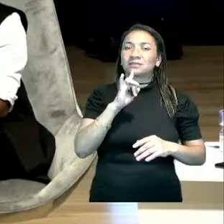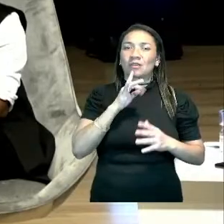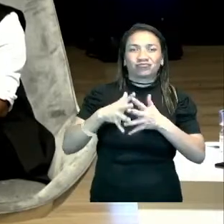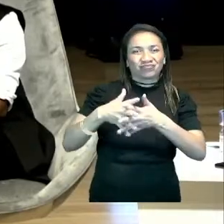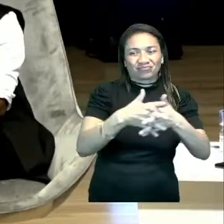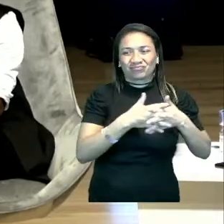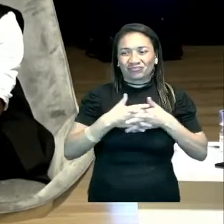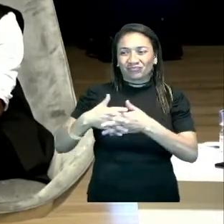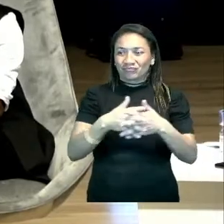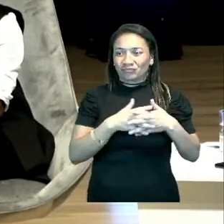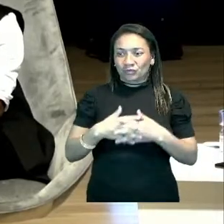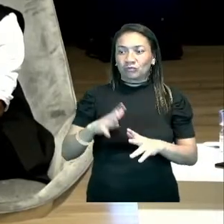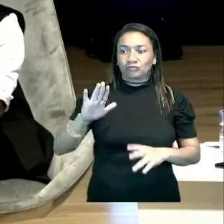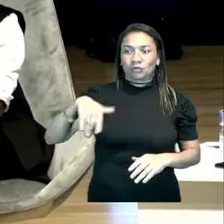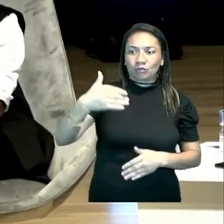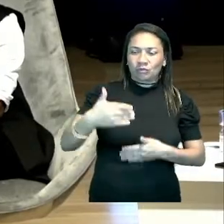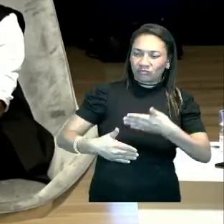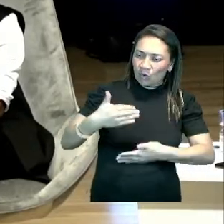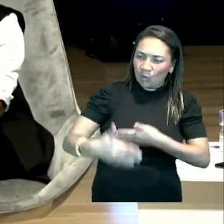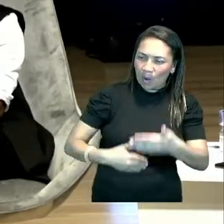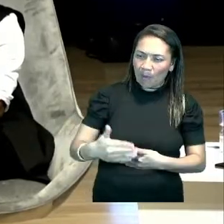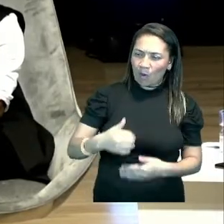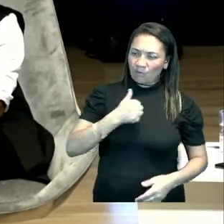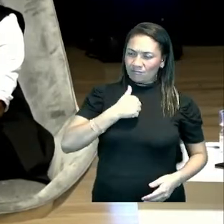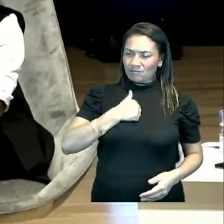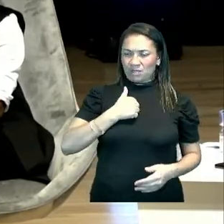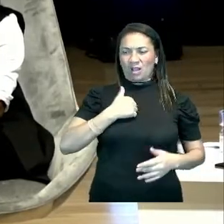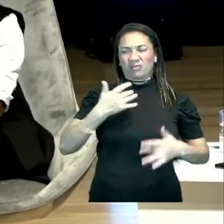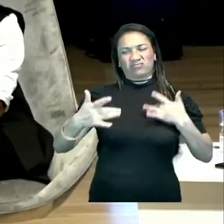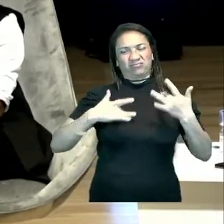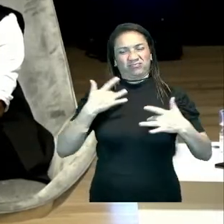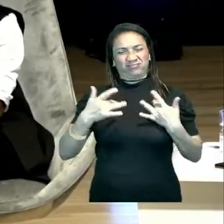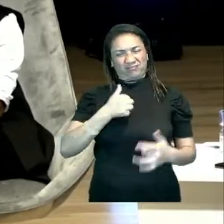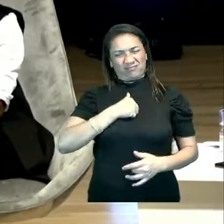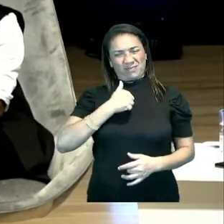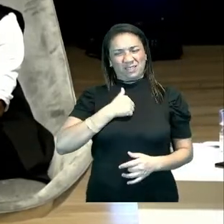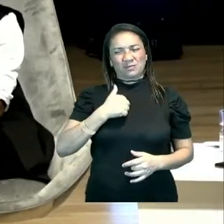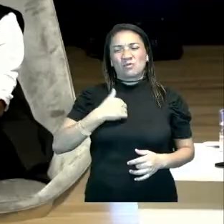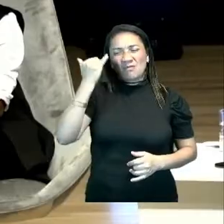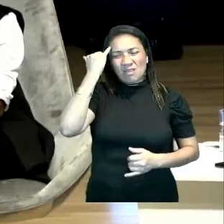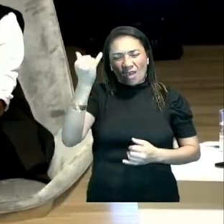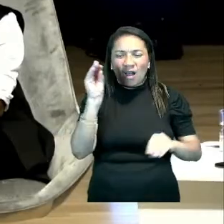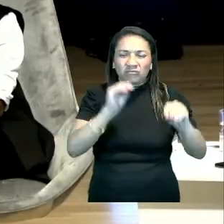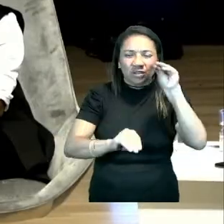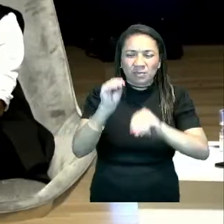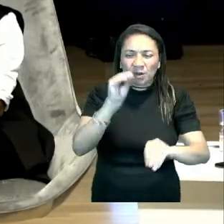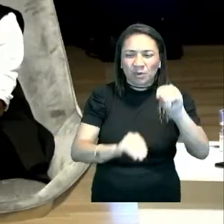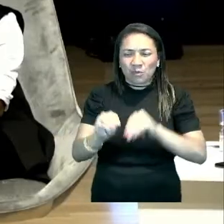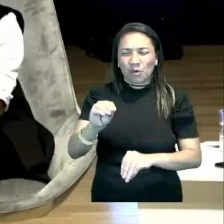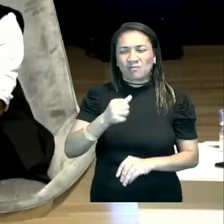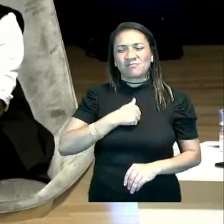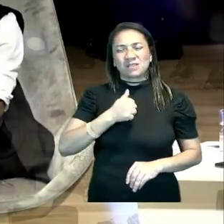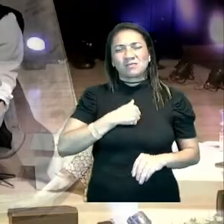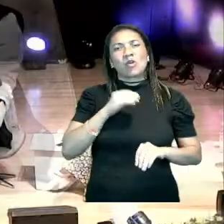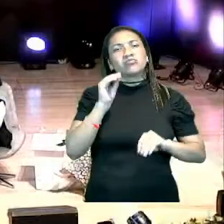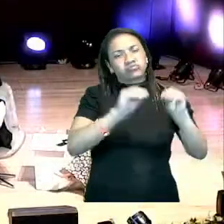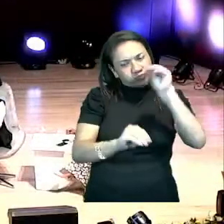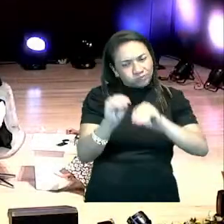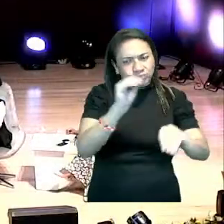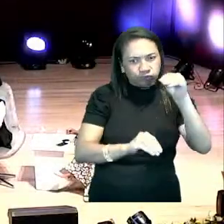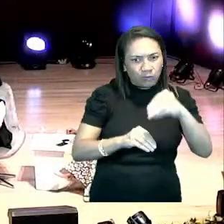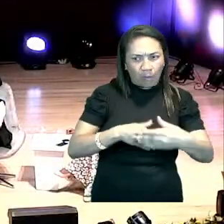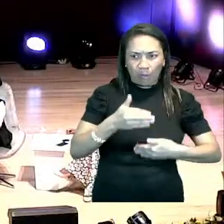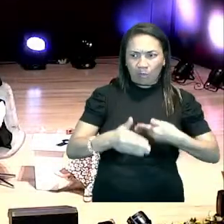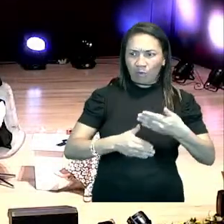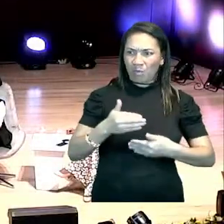my resource was the images of other different people that I was seeing on the screen in front of me. And when I tried